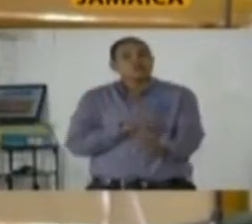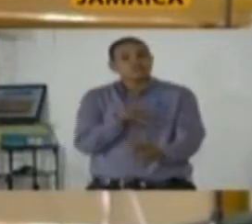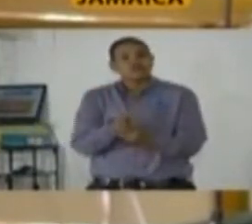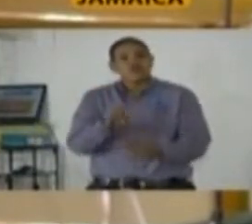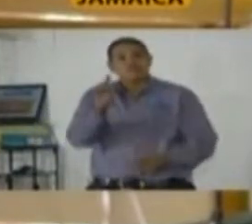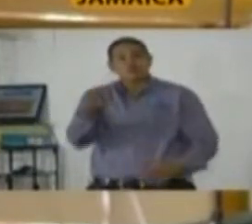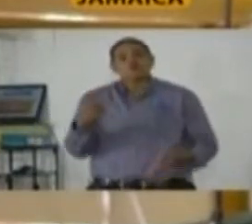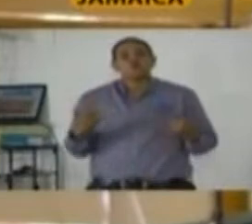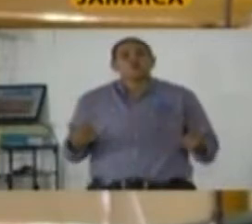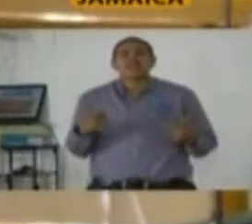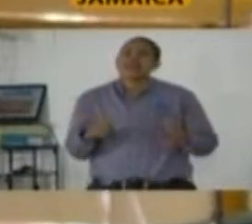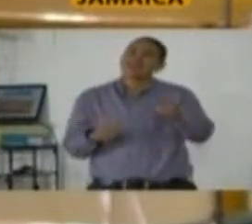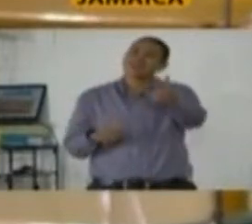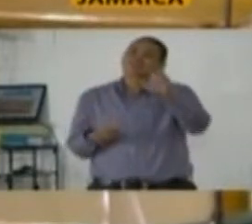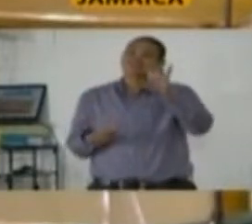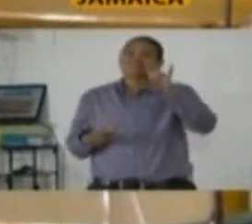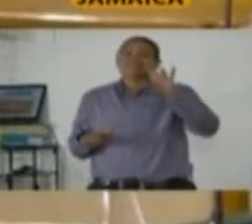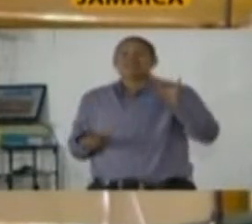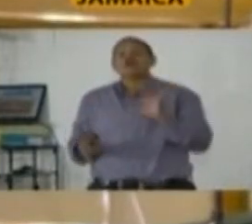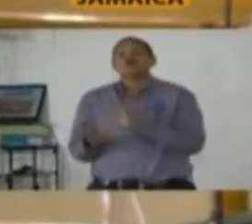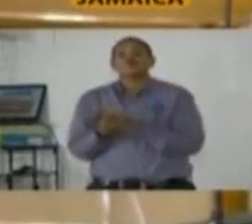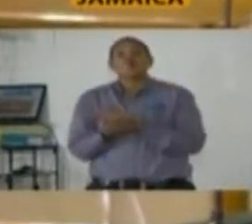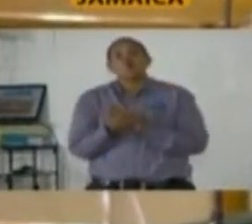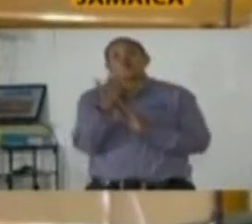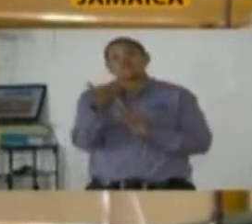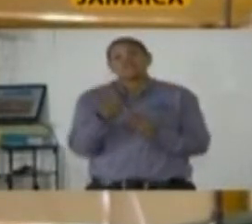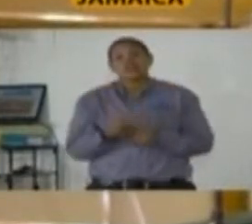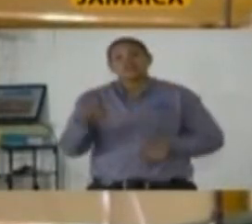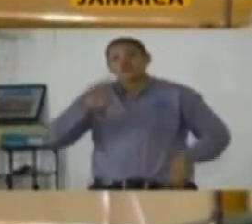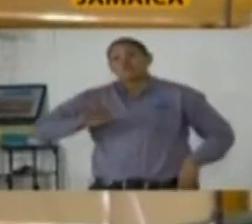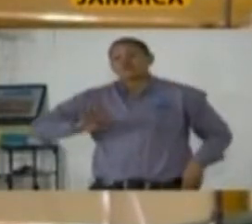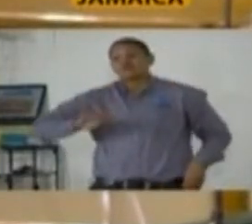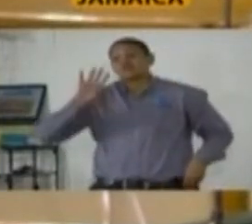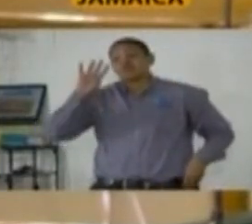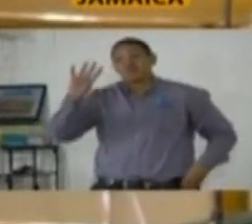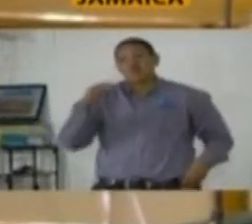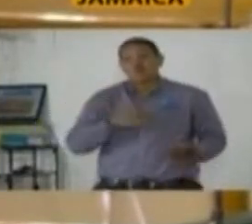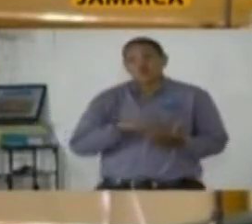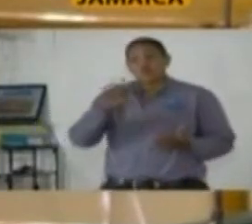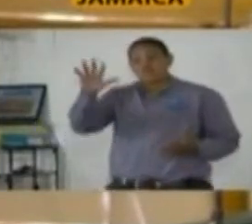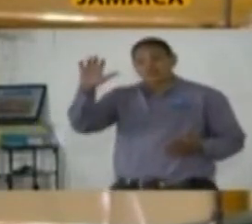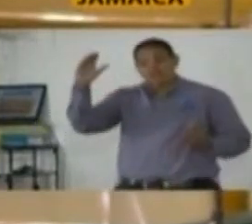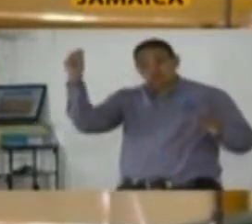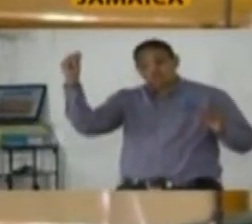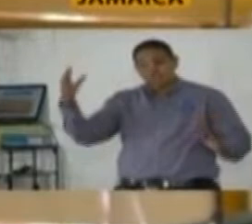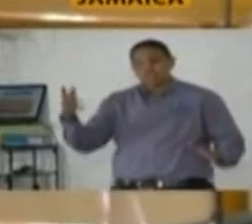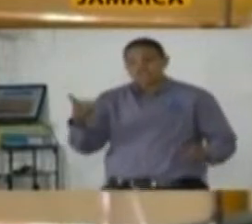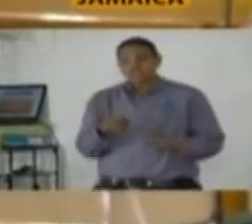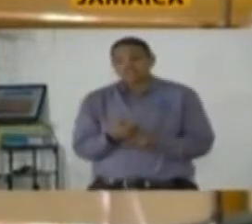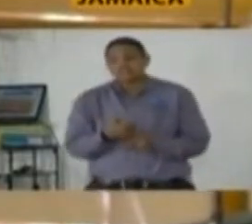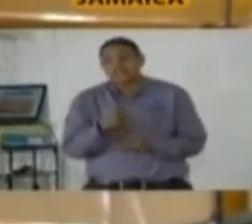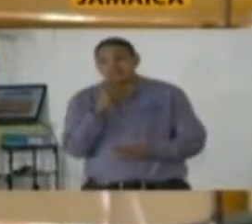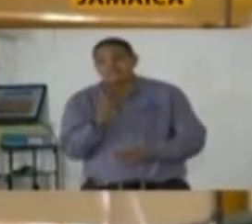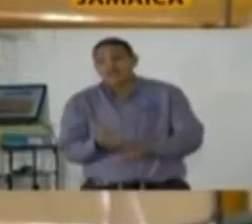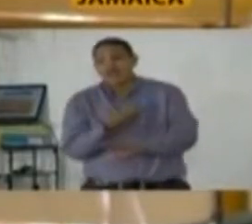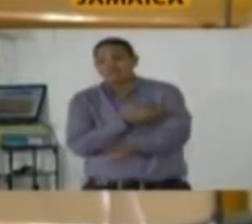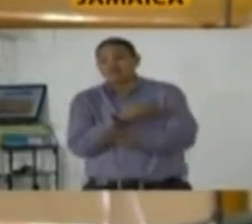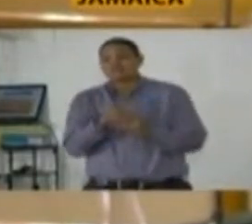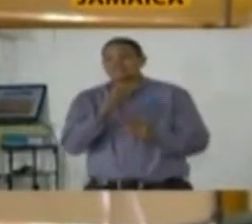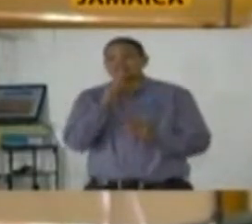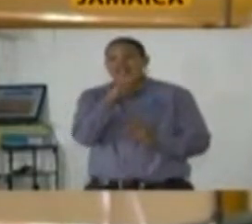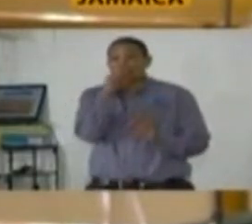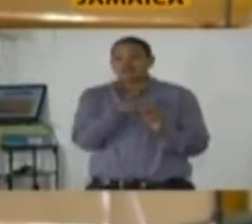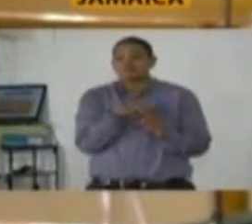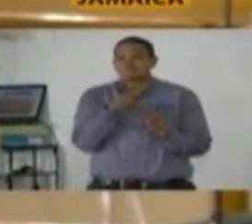Speaker, 378 schools, approximately 4,500 teachers, are advanced in the implementation